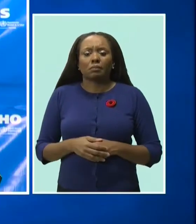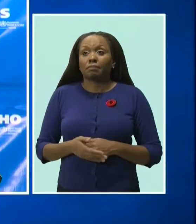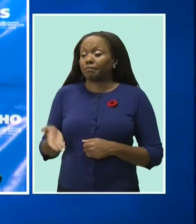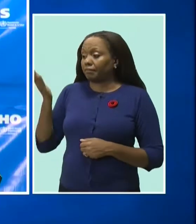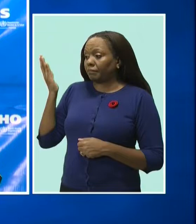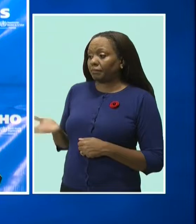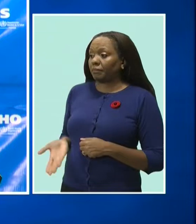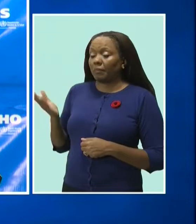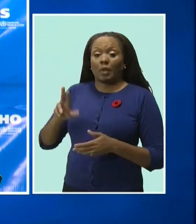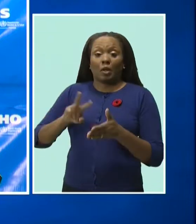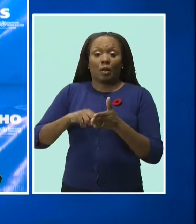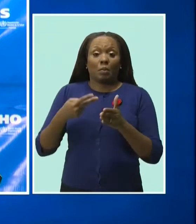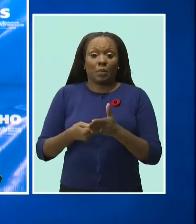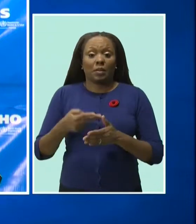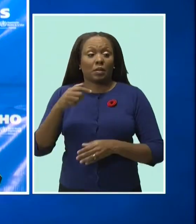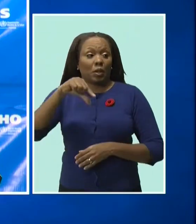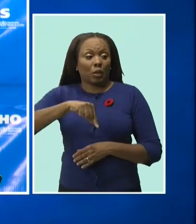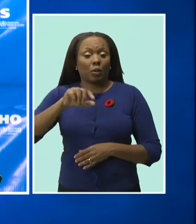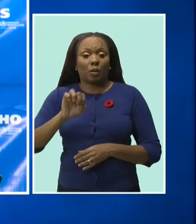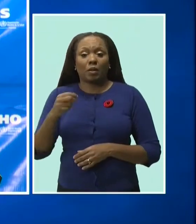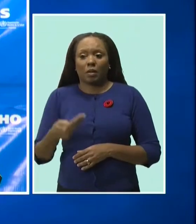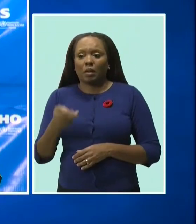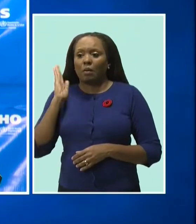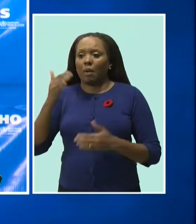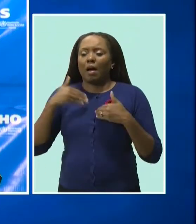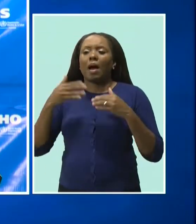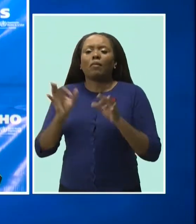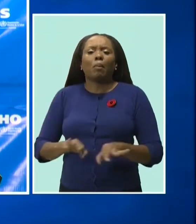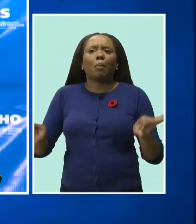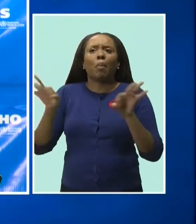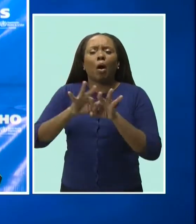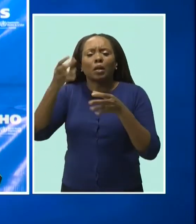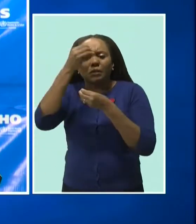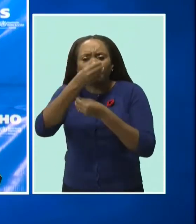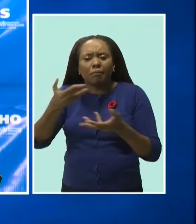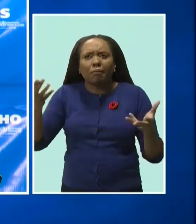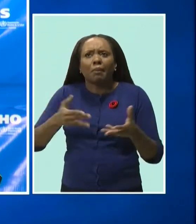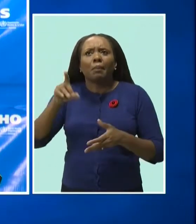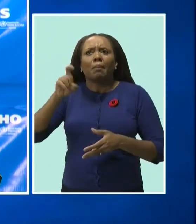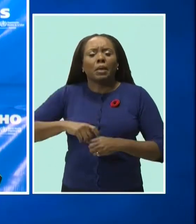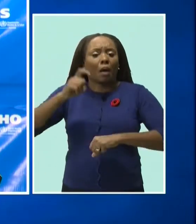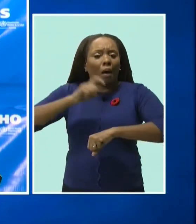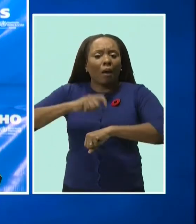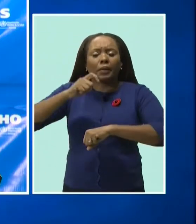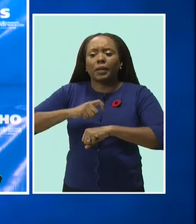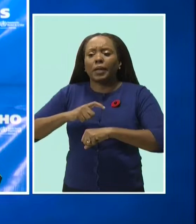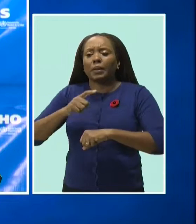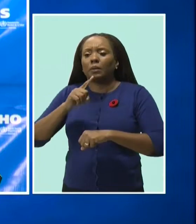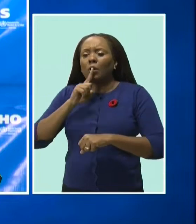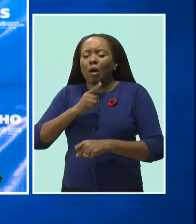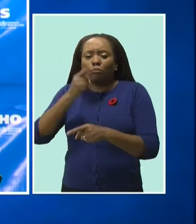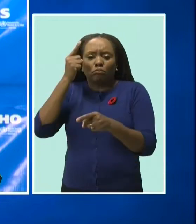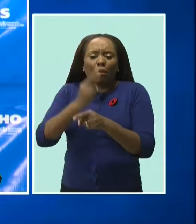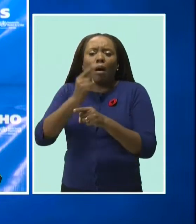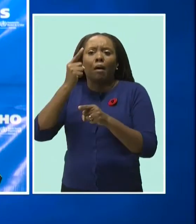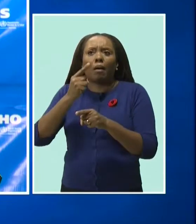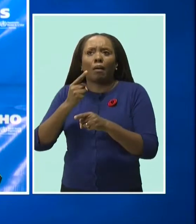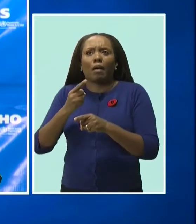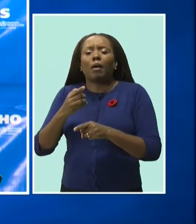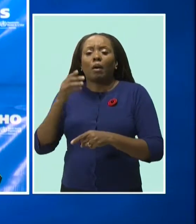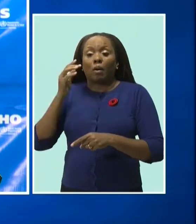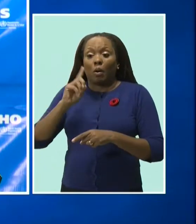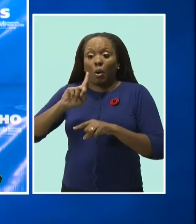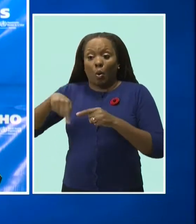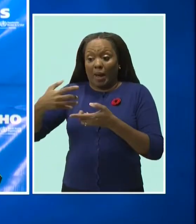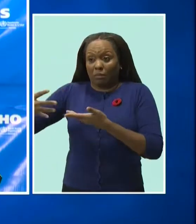the QEH will seek to generate quality data, timely, complete and consistent, which will be detected, reported and analyzed